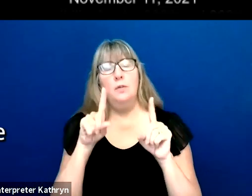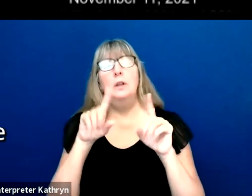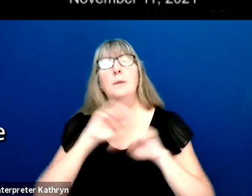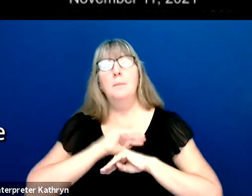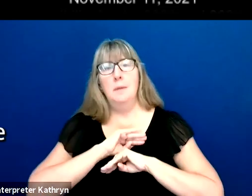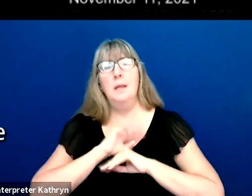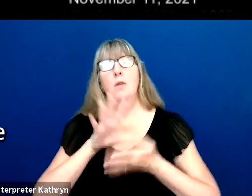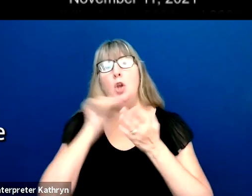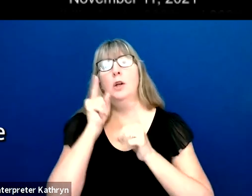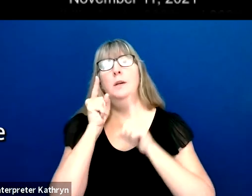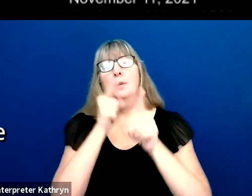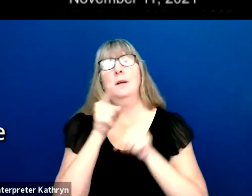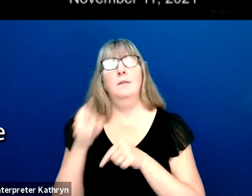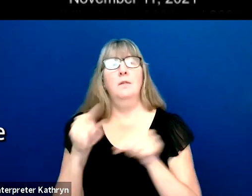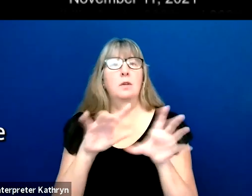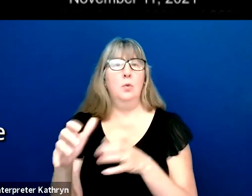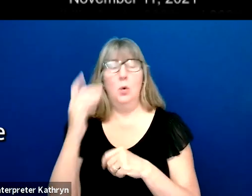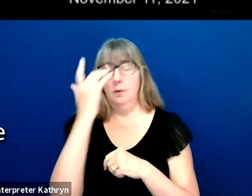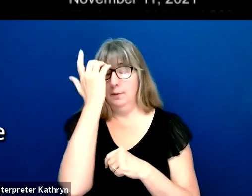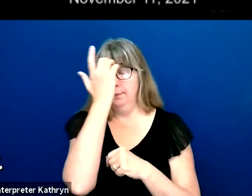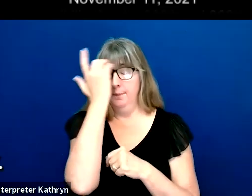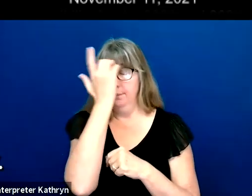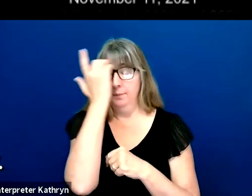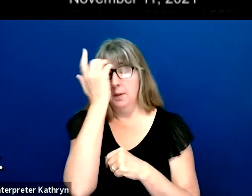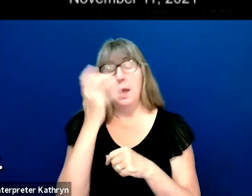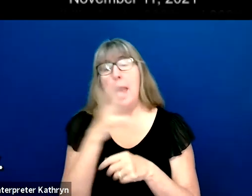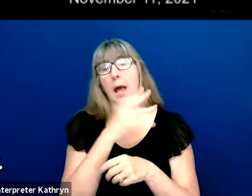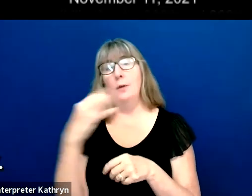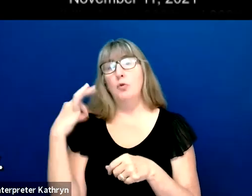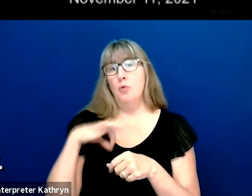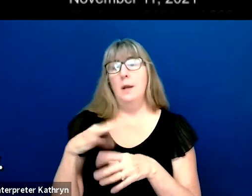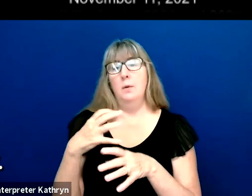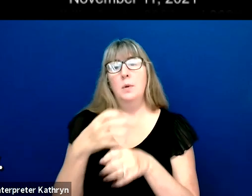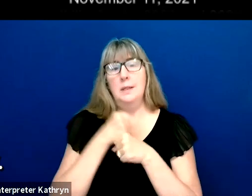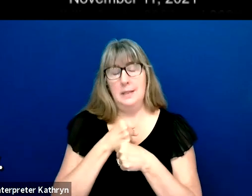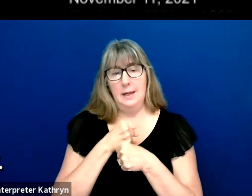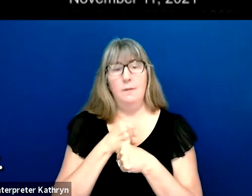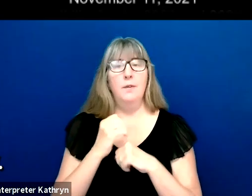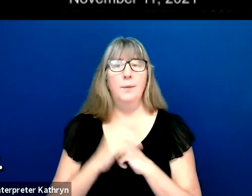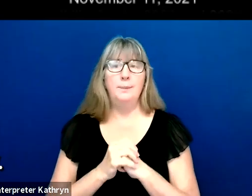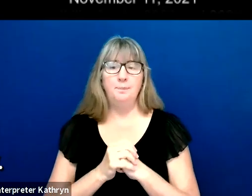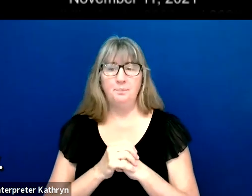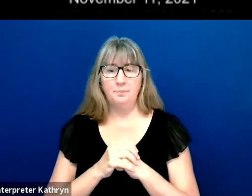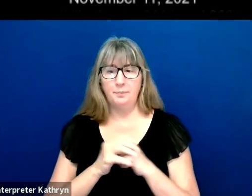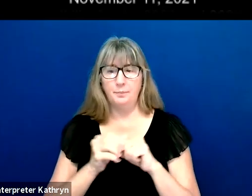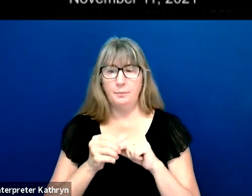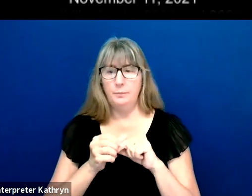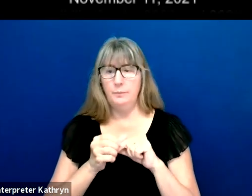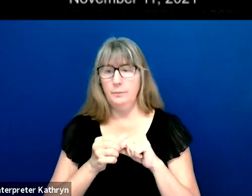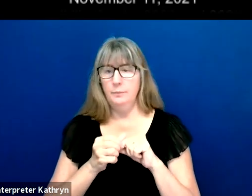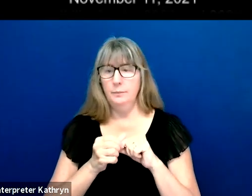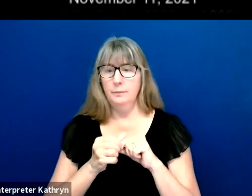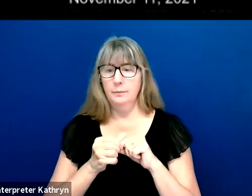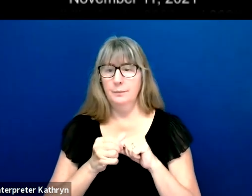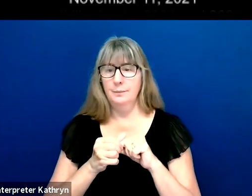learning objectives of that course or program and get the credit or whatever it is they're going to get from that study.